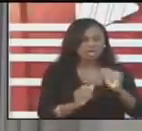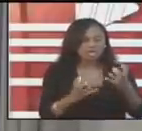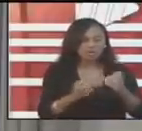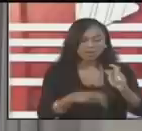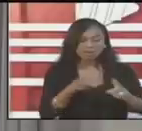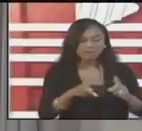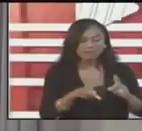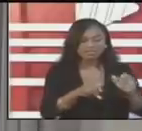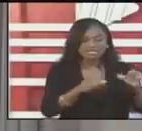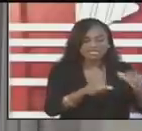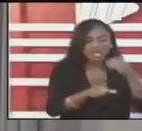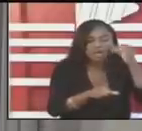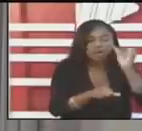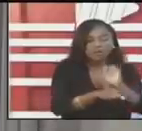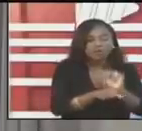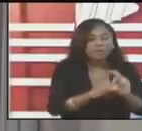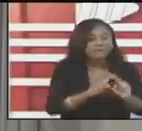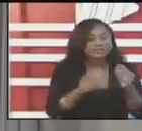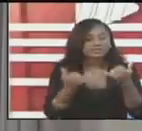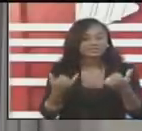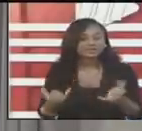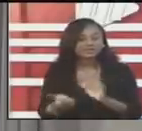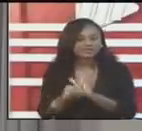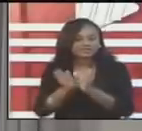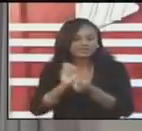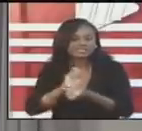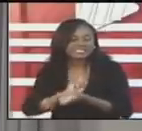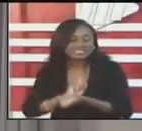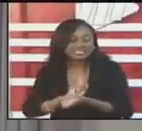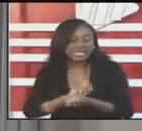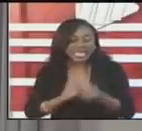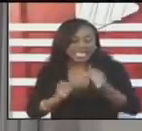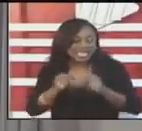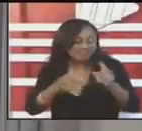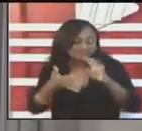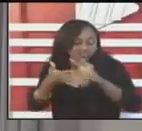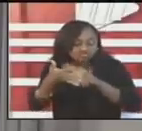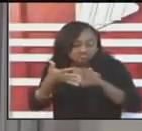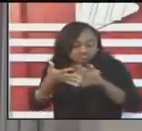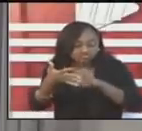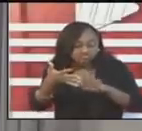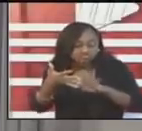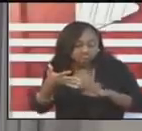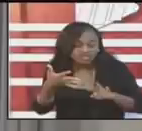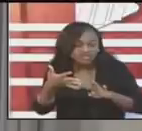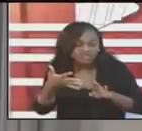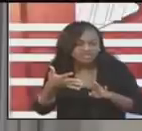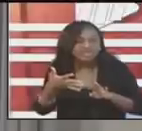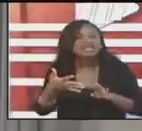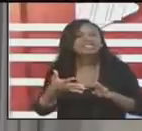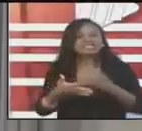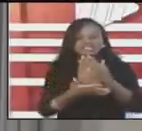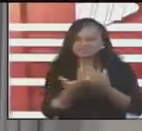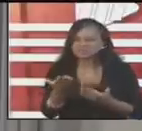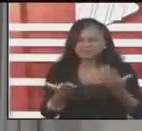But if you read the literature on working at home, there are some jobs that you simply can't do at